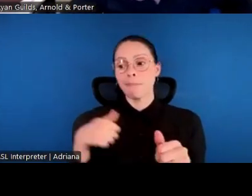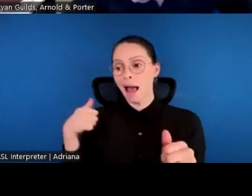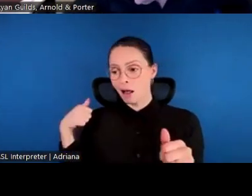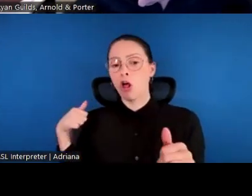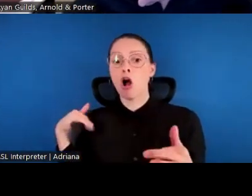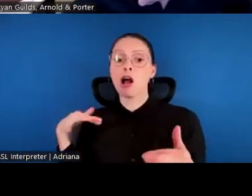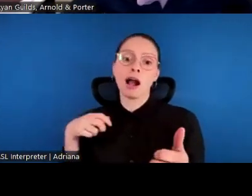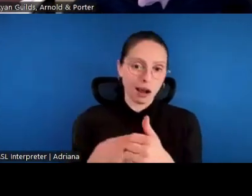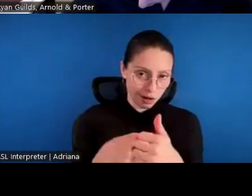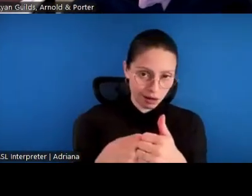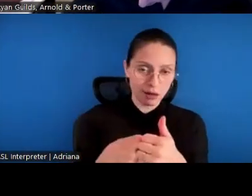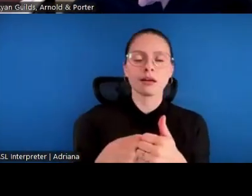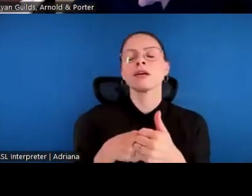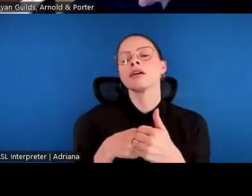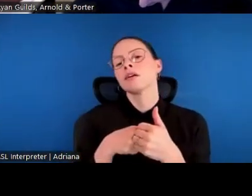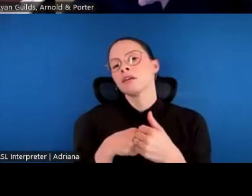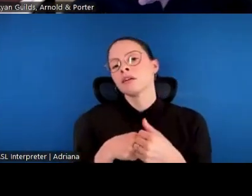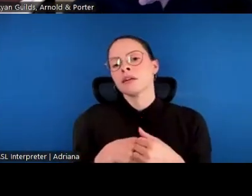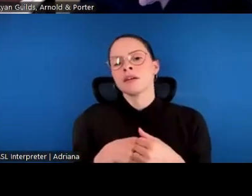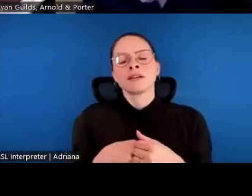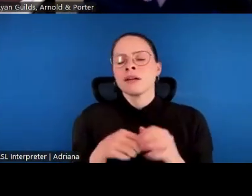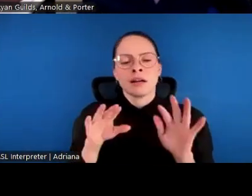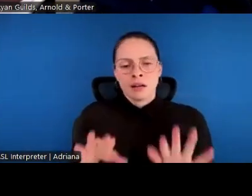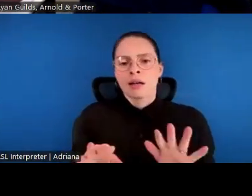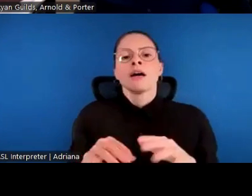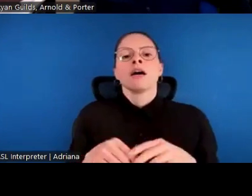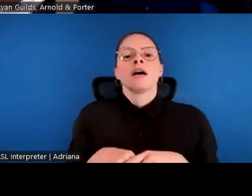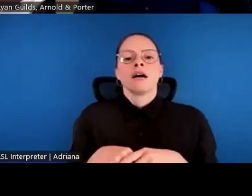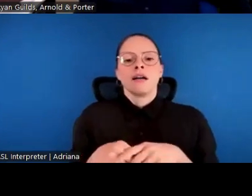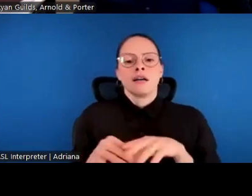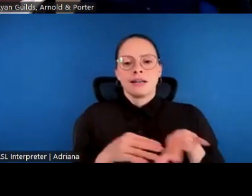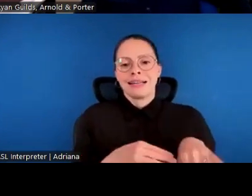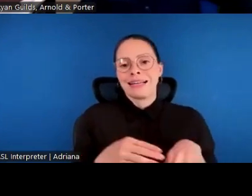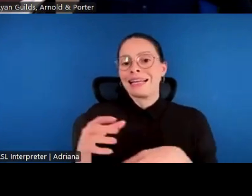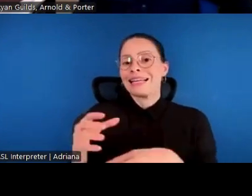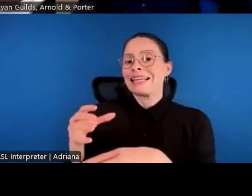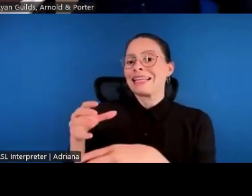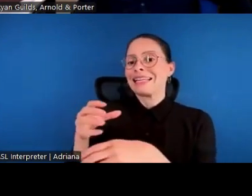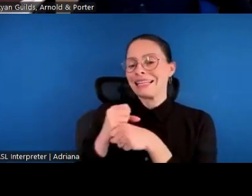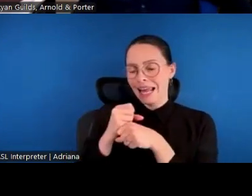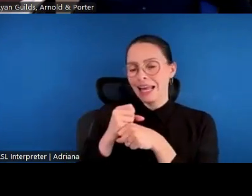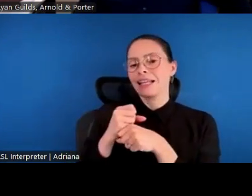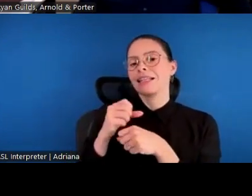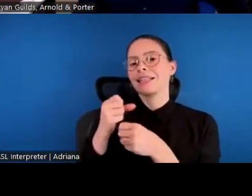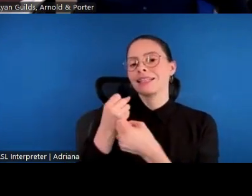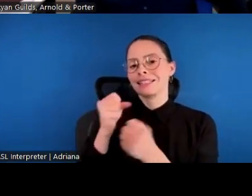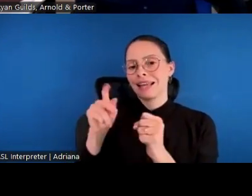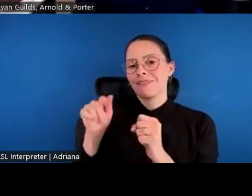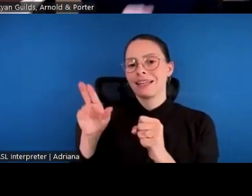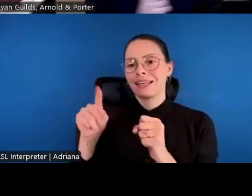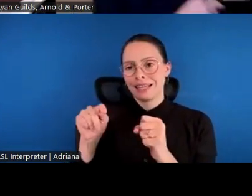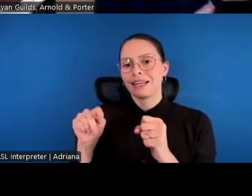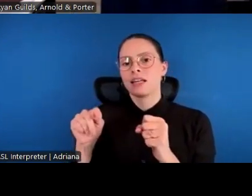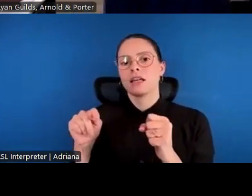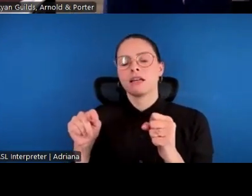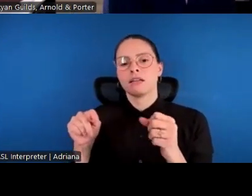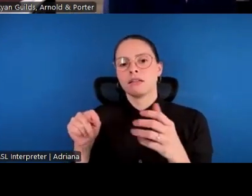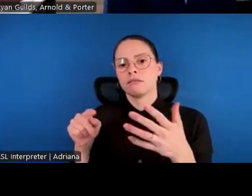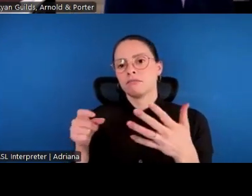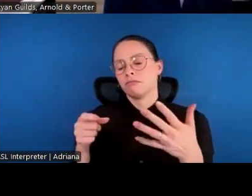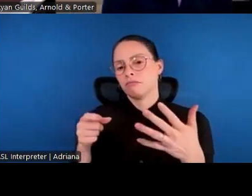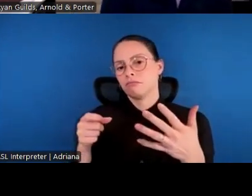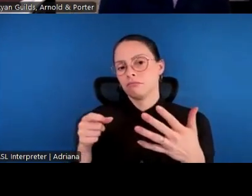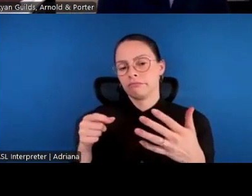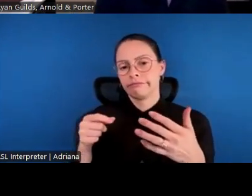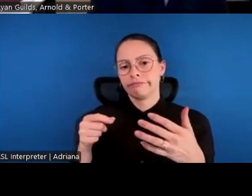tested or have to wait on that, we were able to get the safe kit frontline. At that point, I was able to liaise with